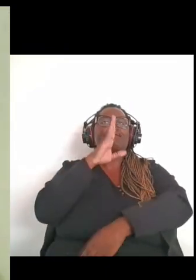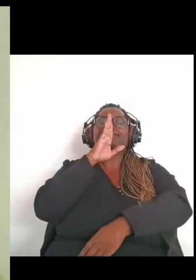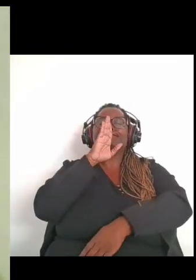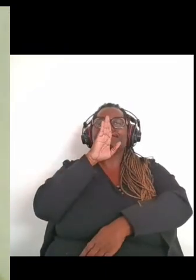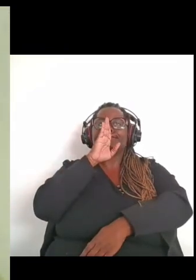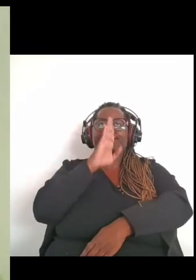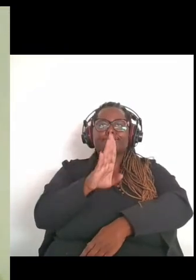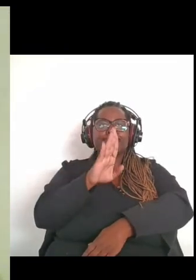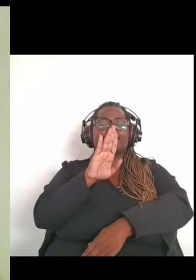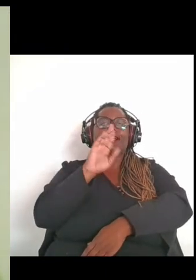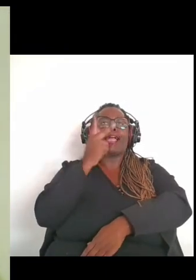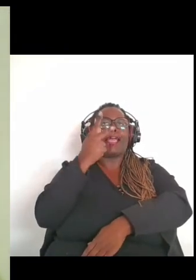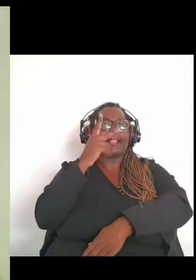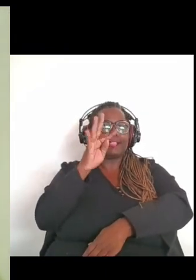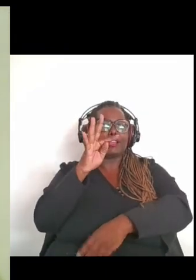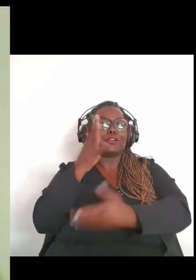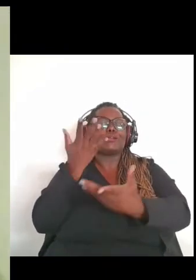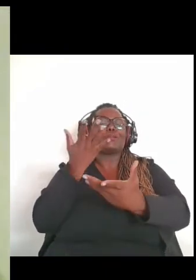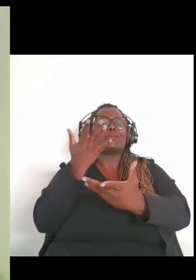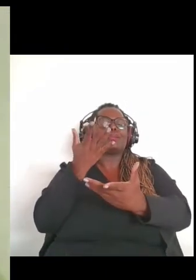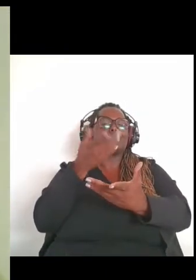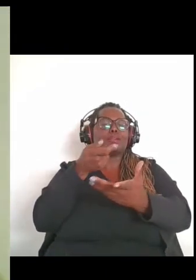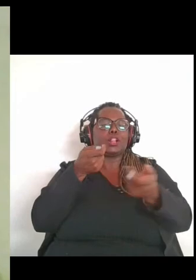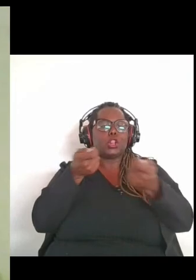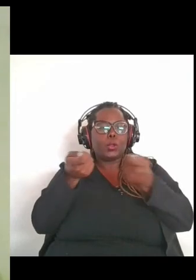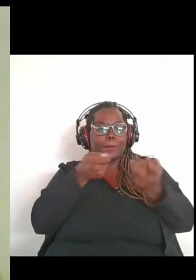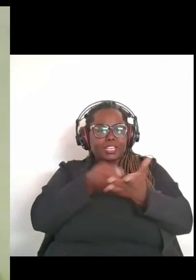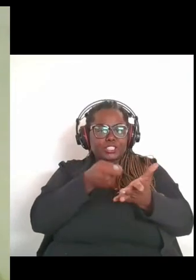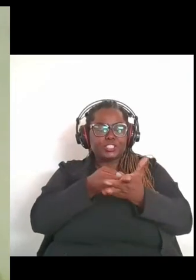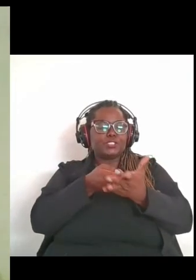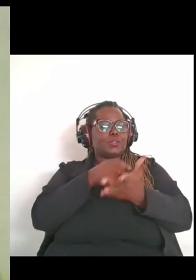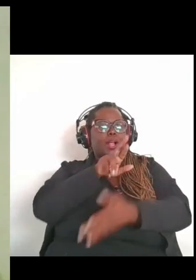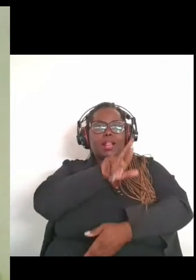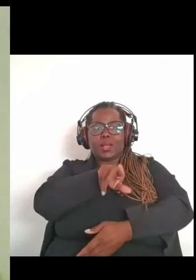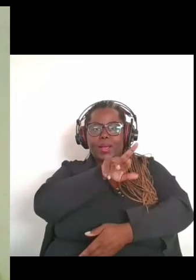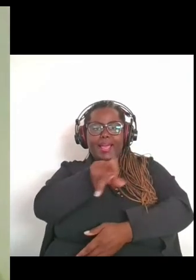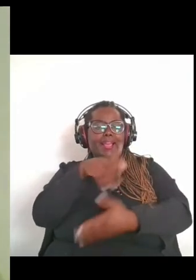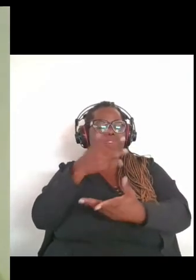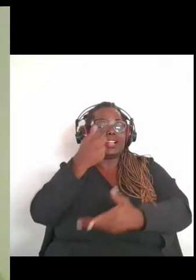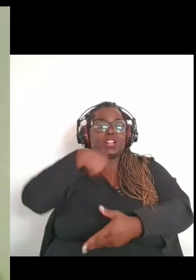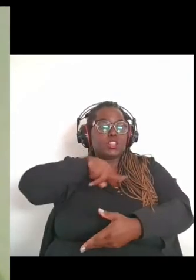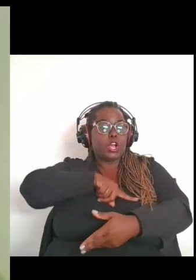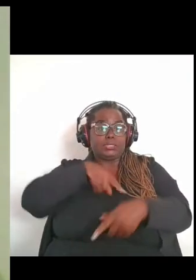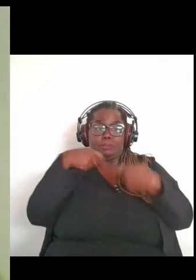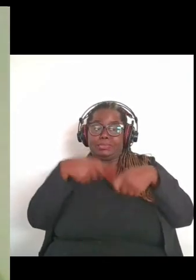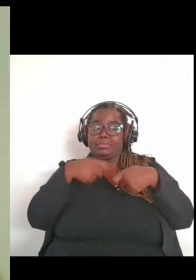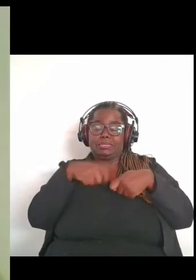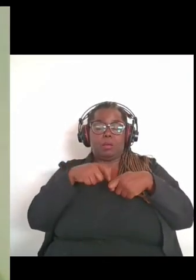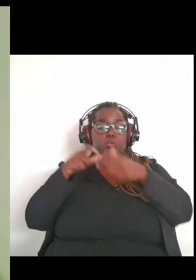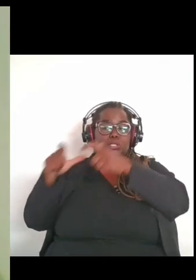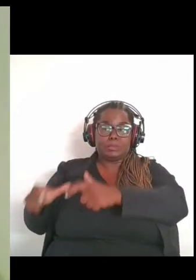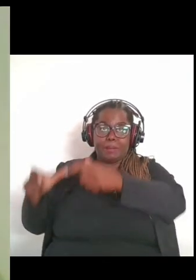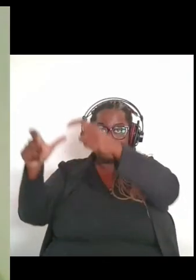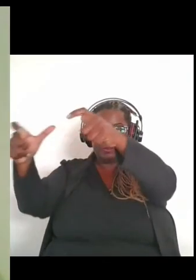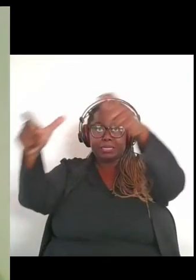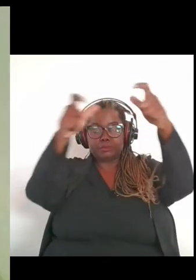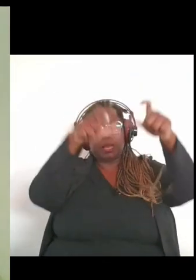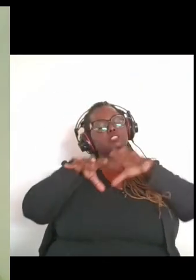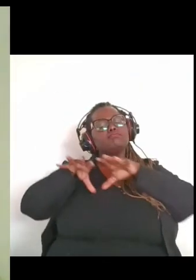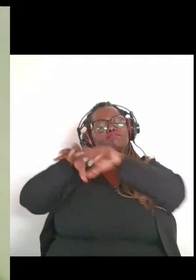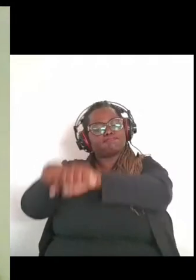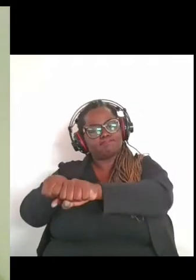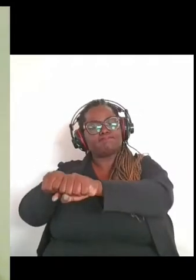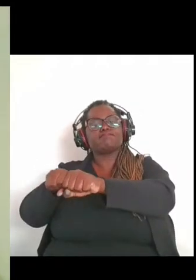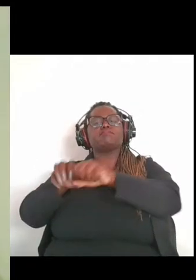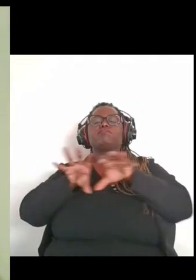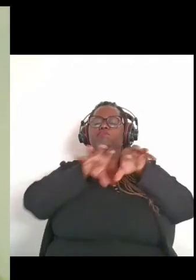space in a city and we we all have our our special places in the city and we have to